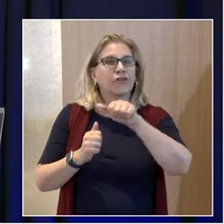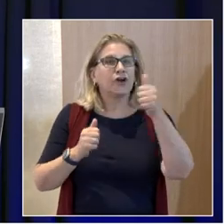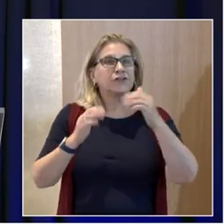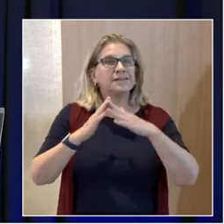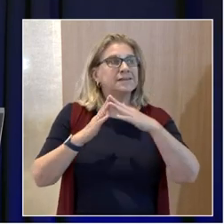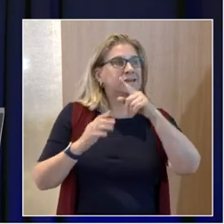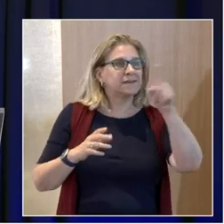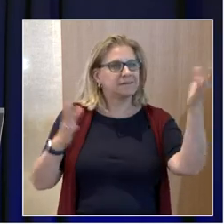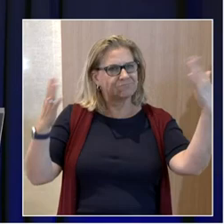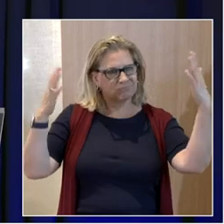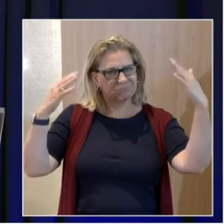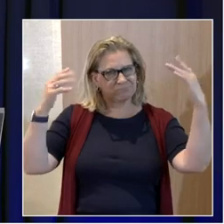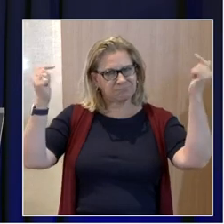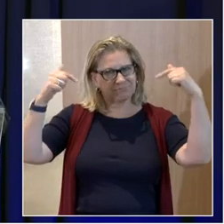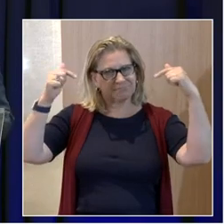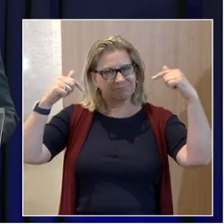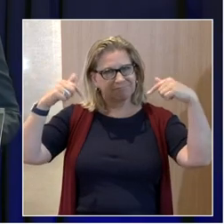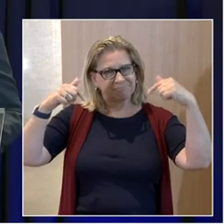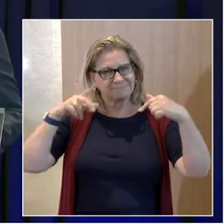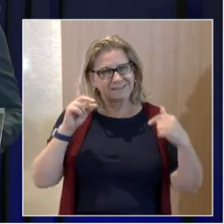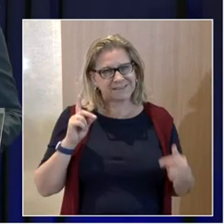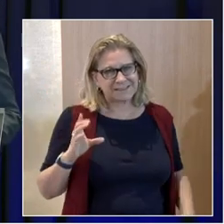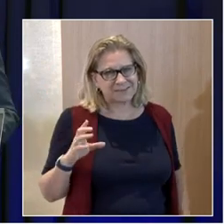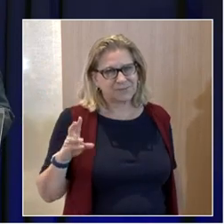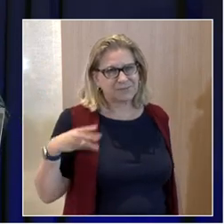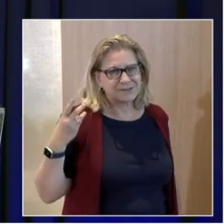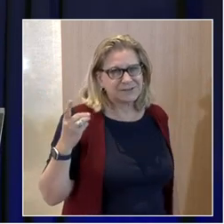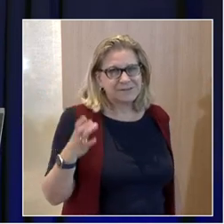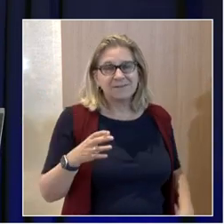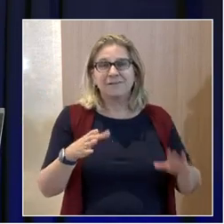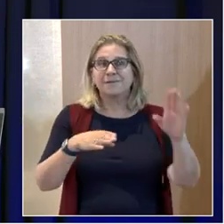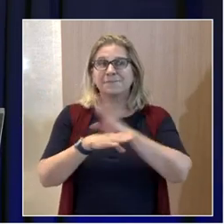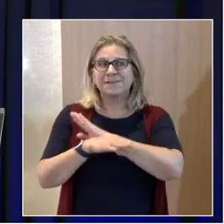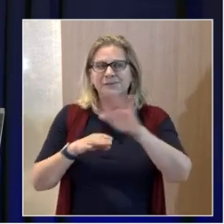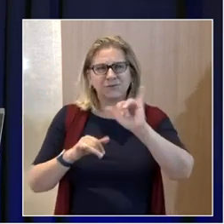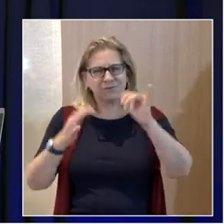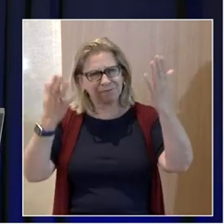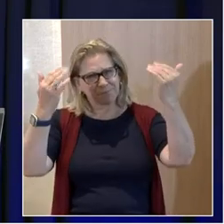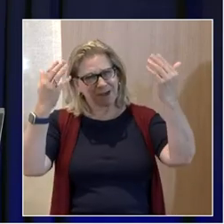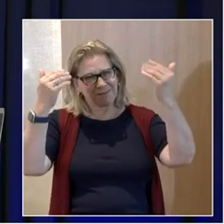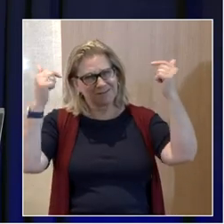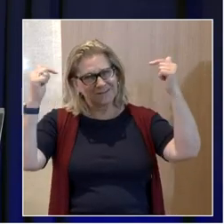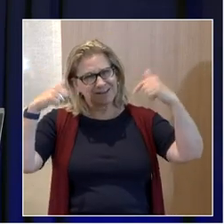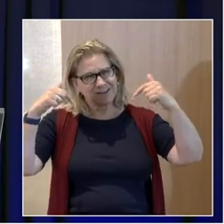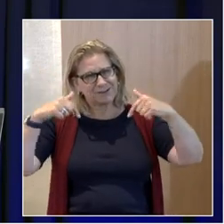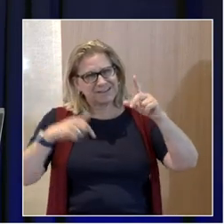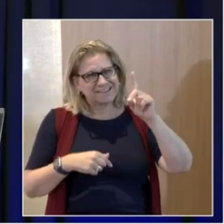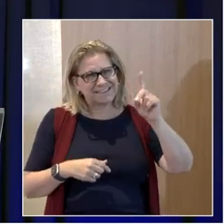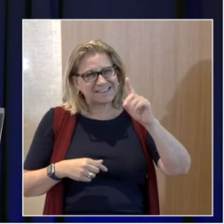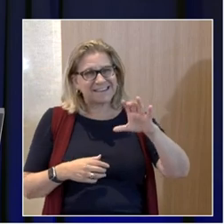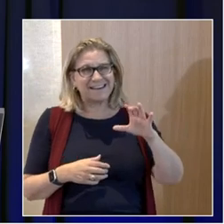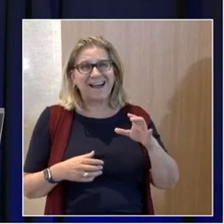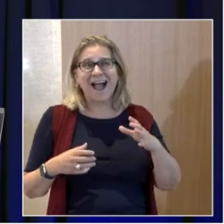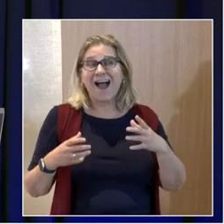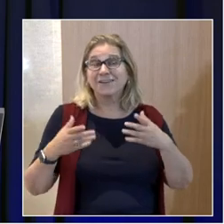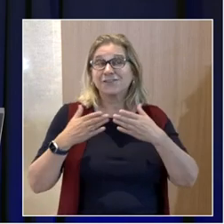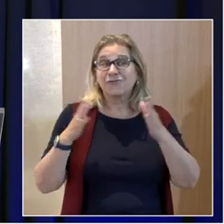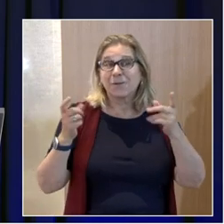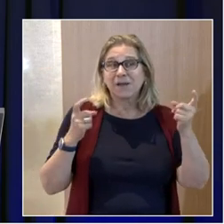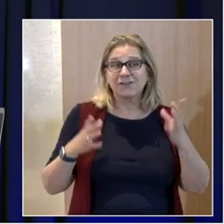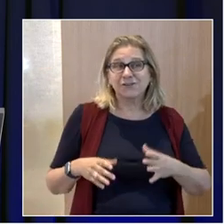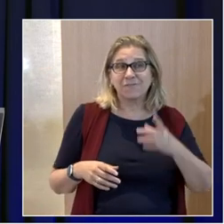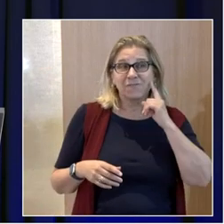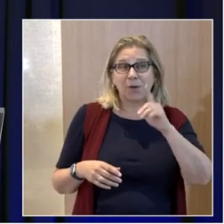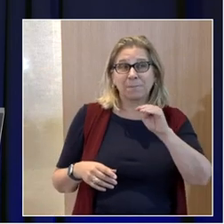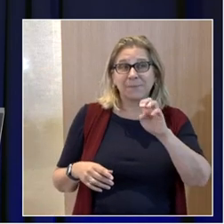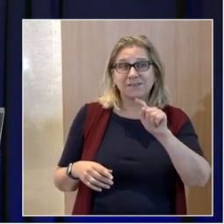attracting employers? And we're doing it. I saw the general manager for Metro was here, but I was just